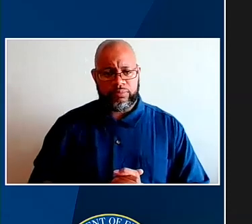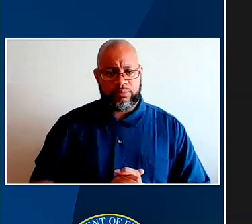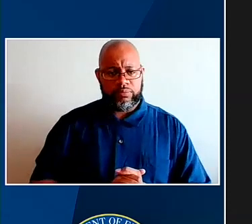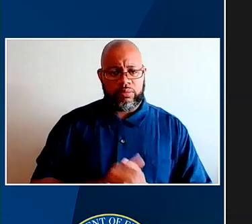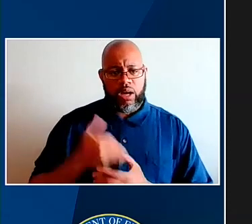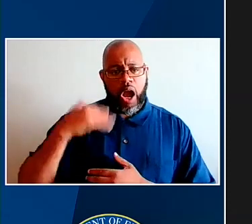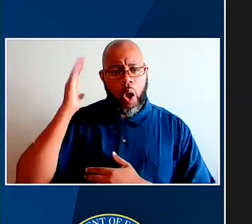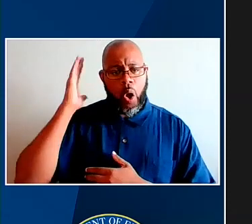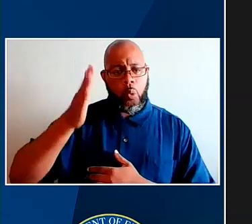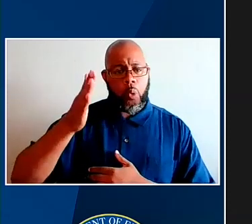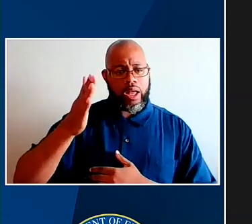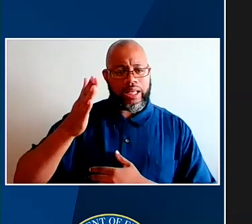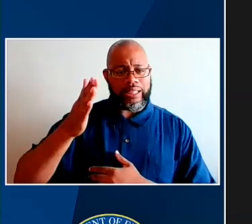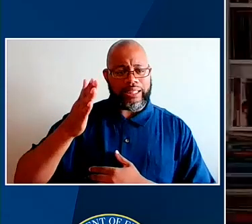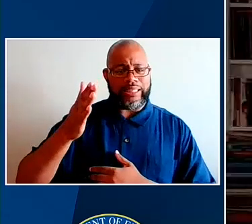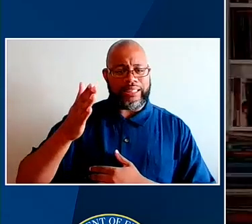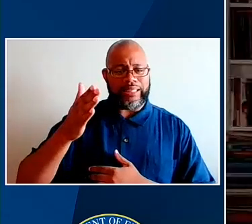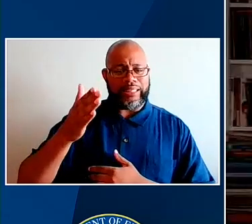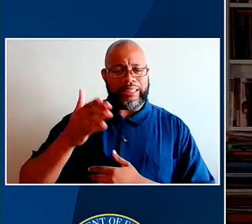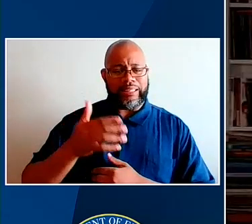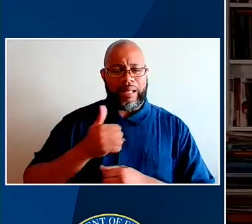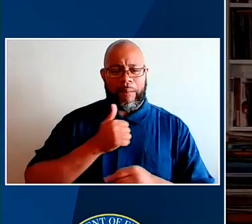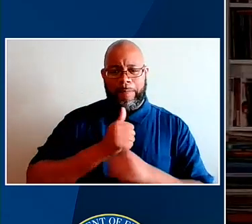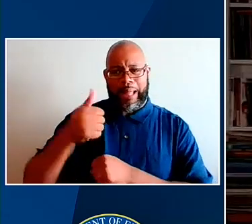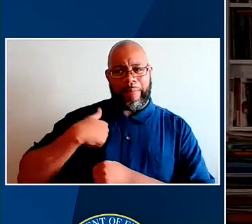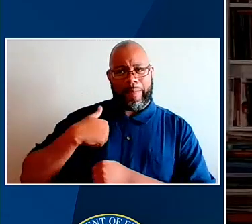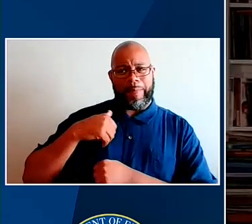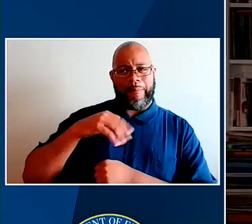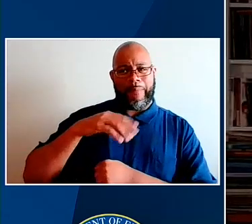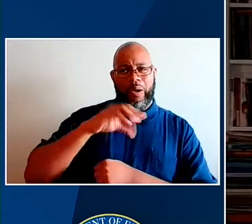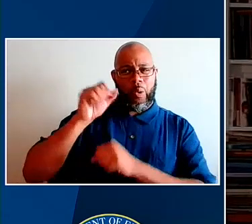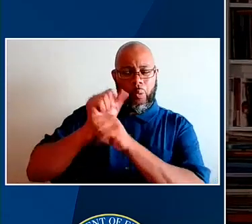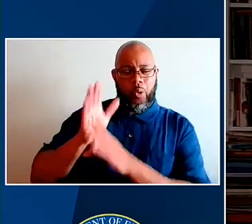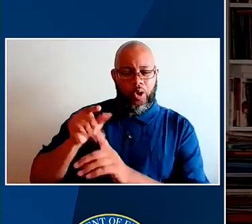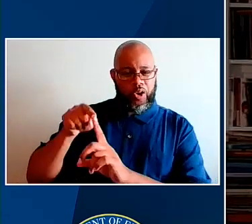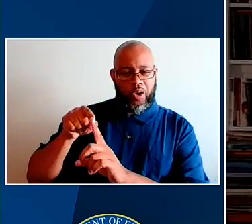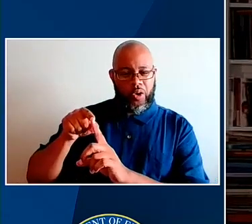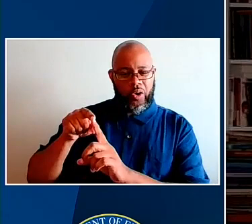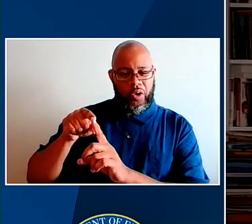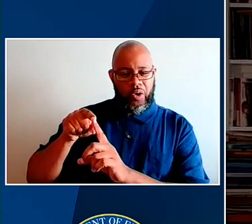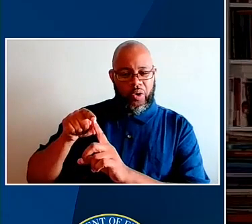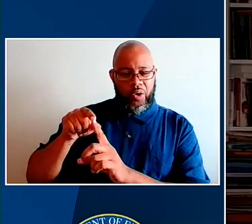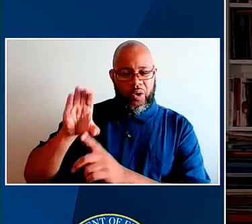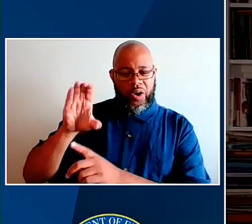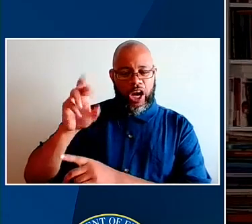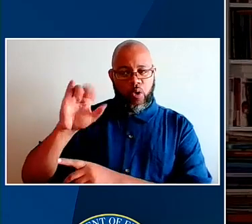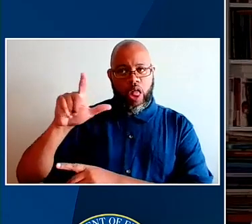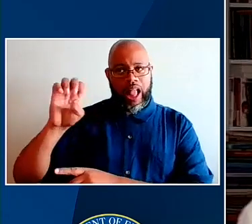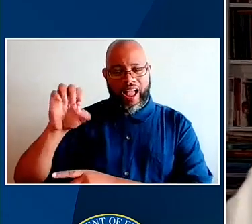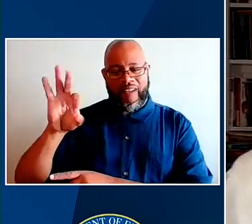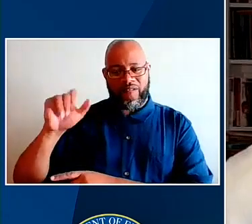I'm gonna implicate my colleague Carolyn Fast, who joined me in submitting that proposal.